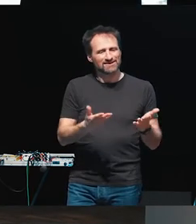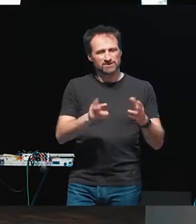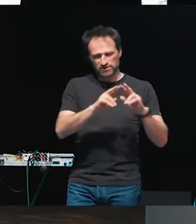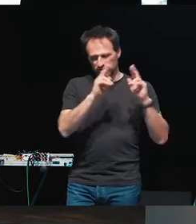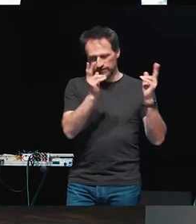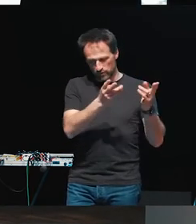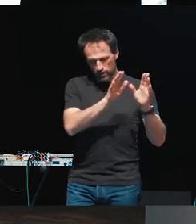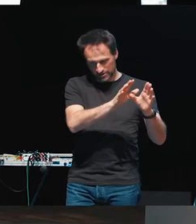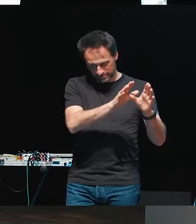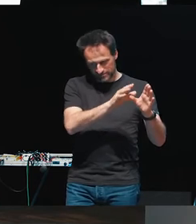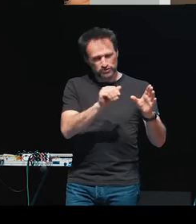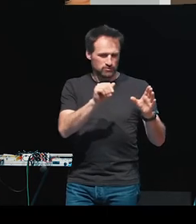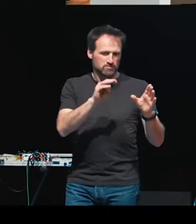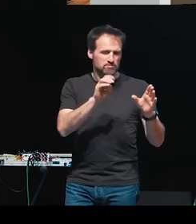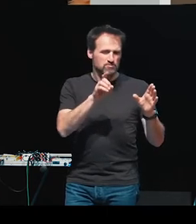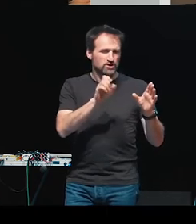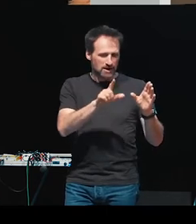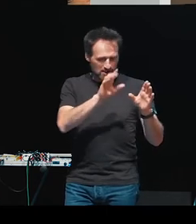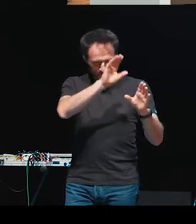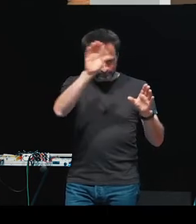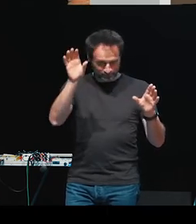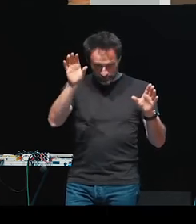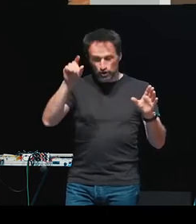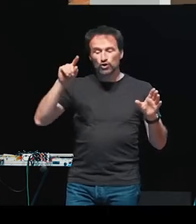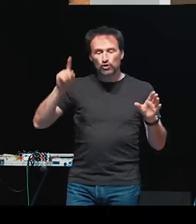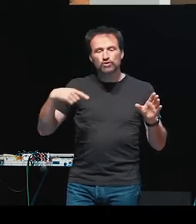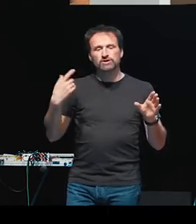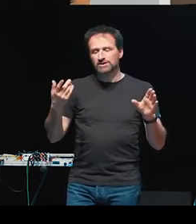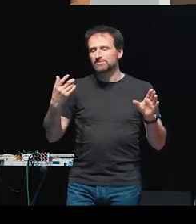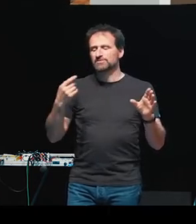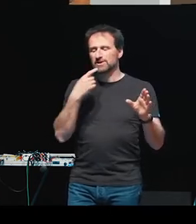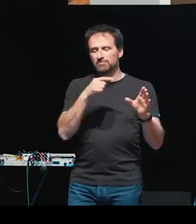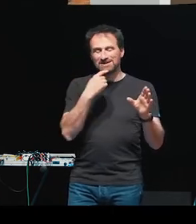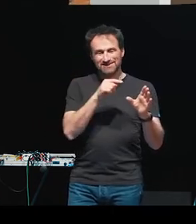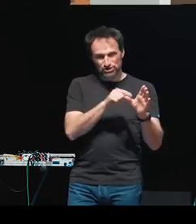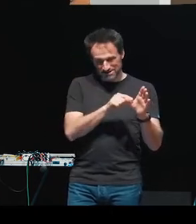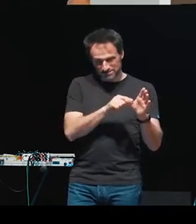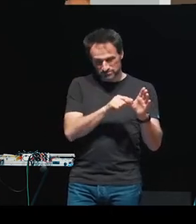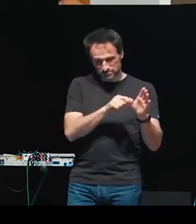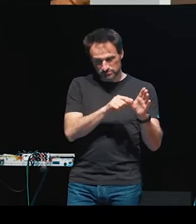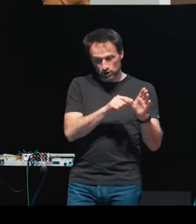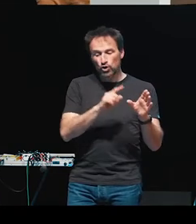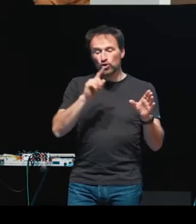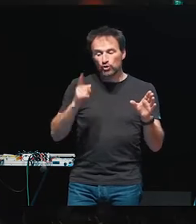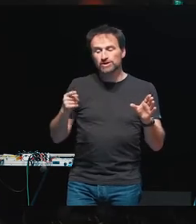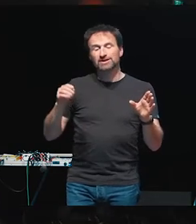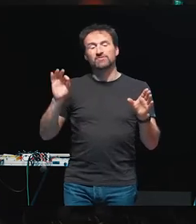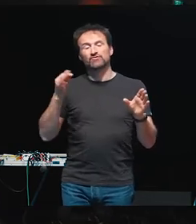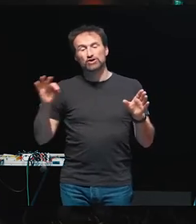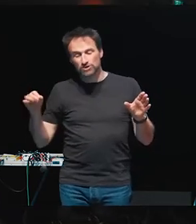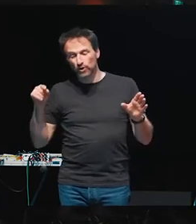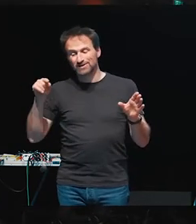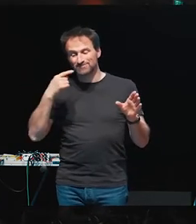and returns some HTML. We have messages, which are like Redux actions, and we have an update function that, given the message that was